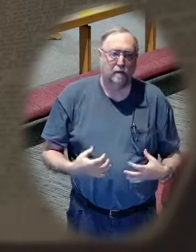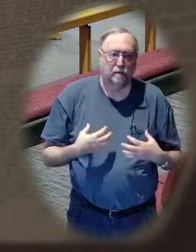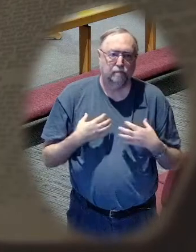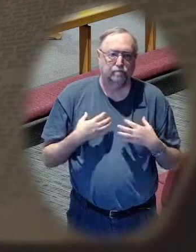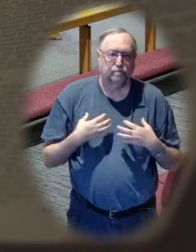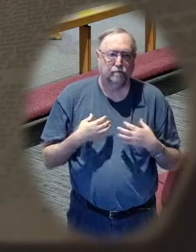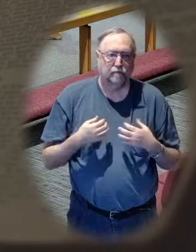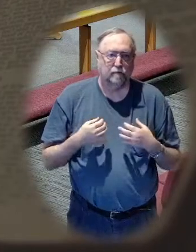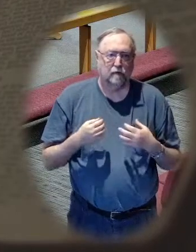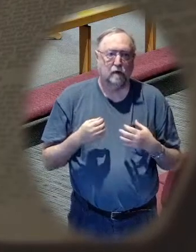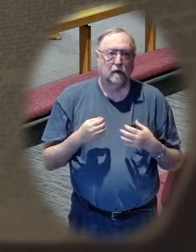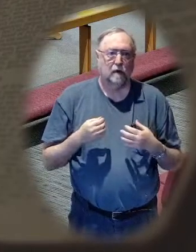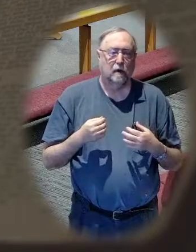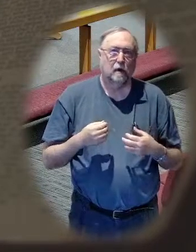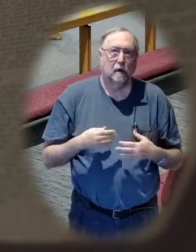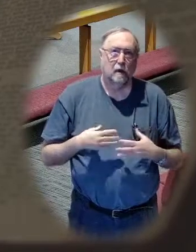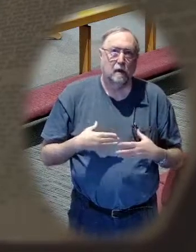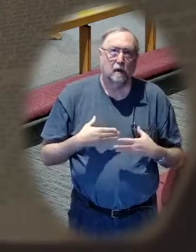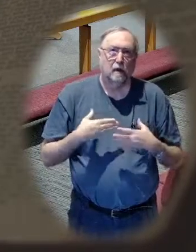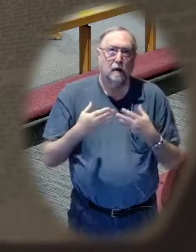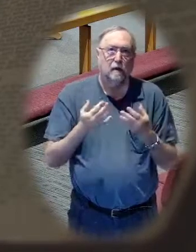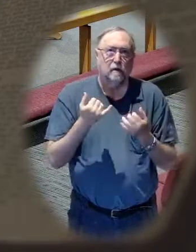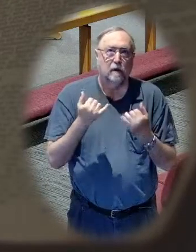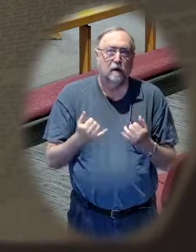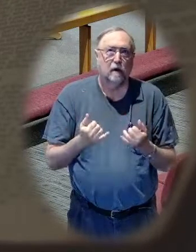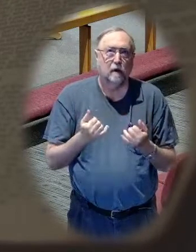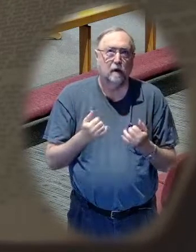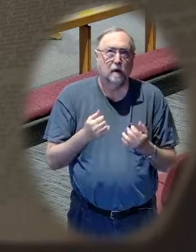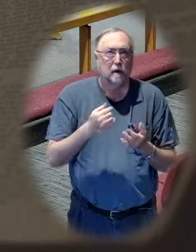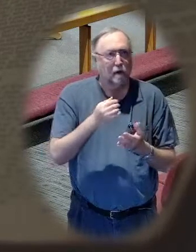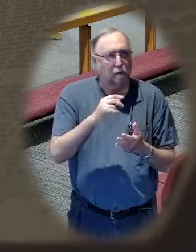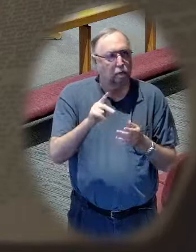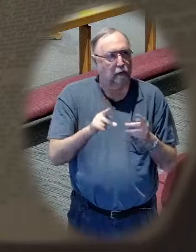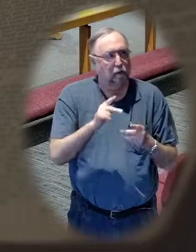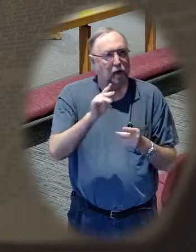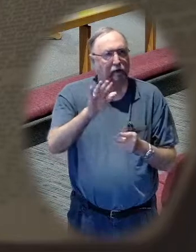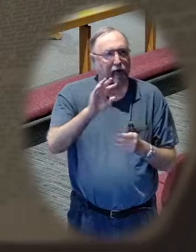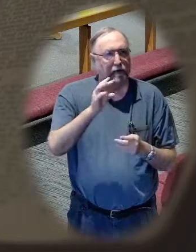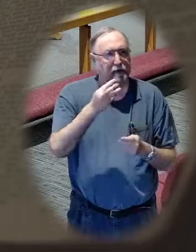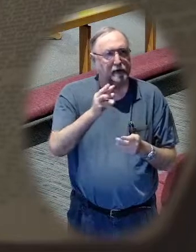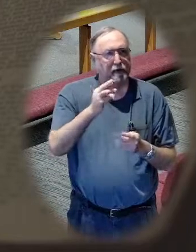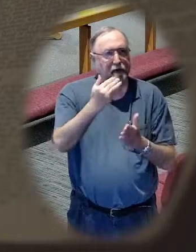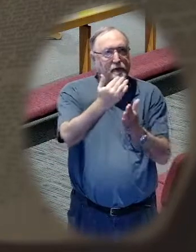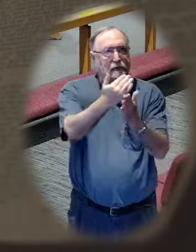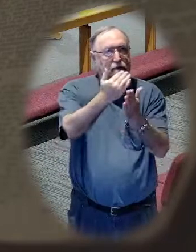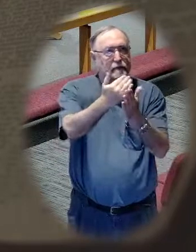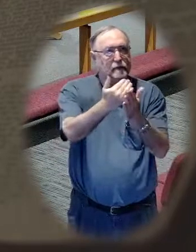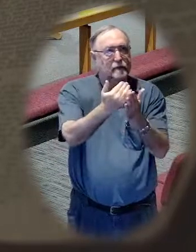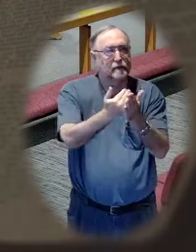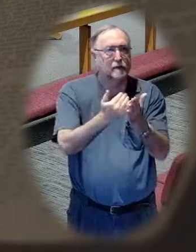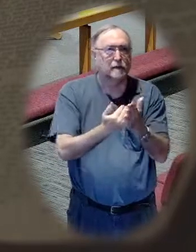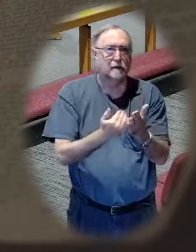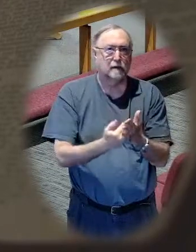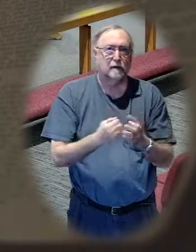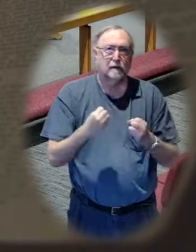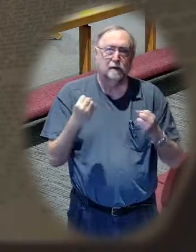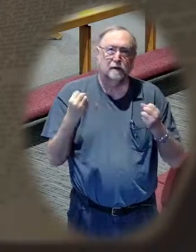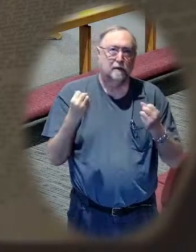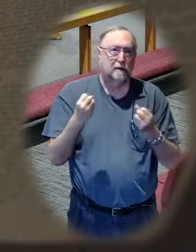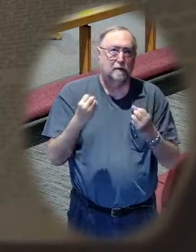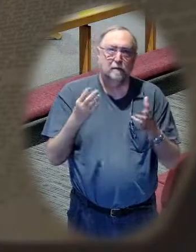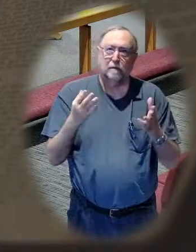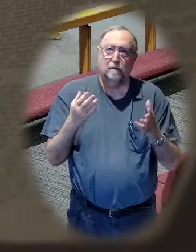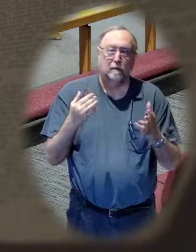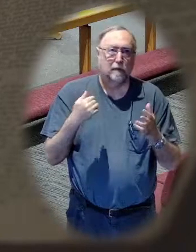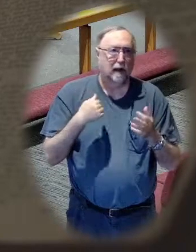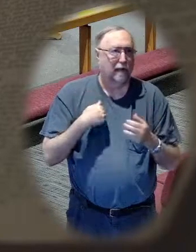Especially we lift up to You this morning those that are on our 516 list and so many who have come down and been